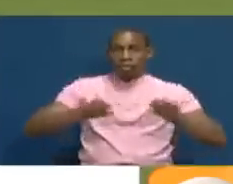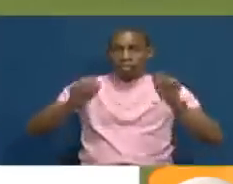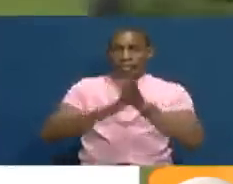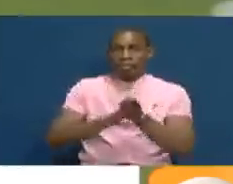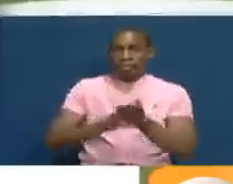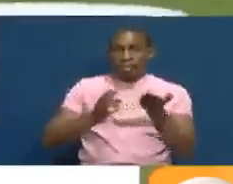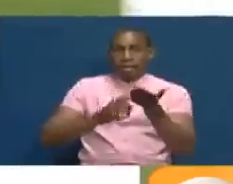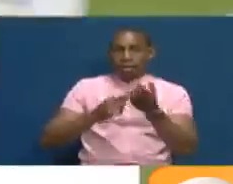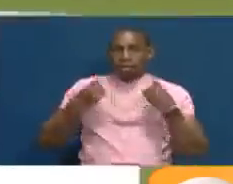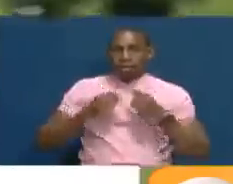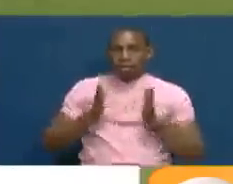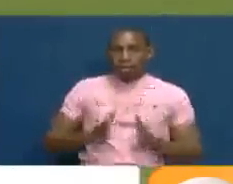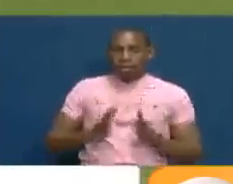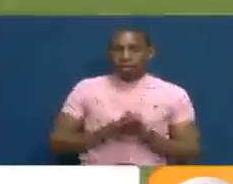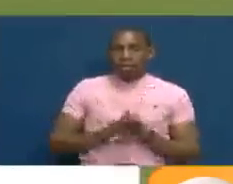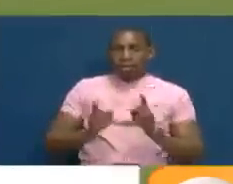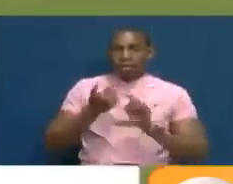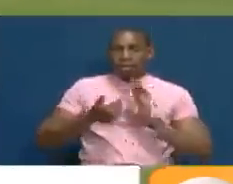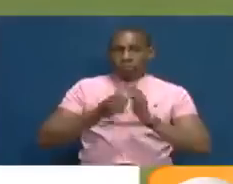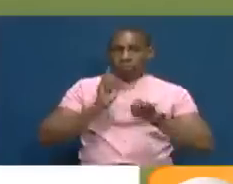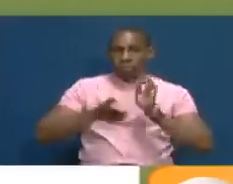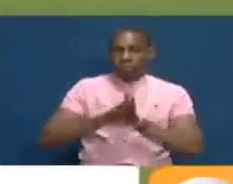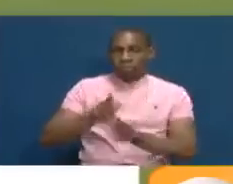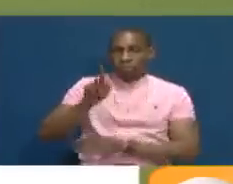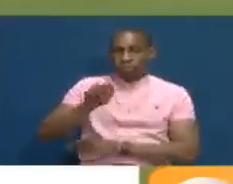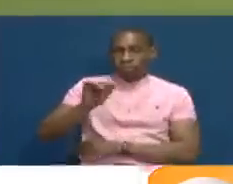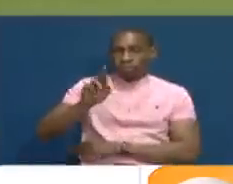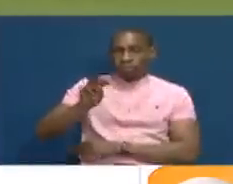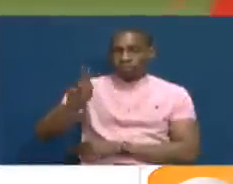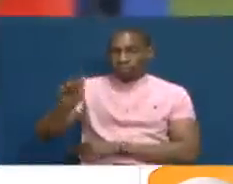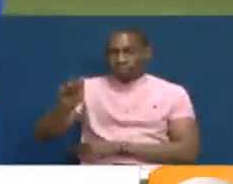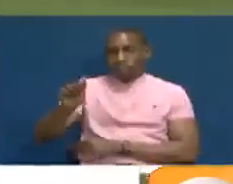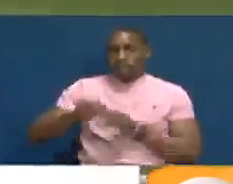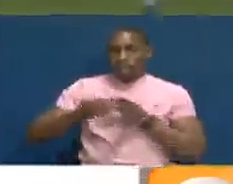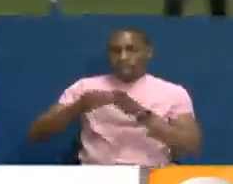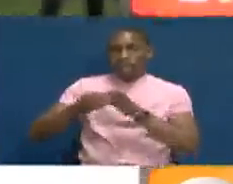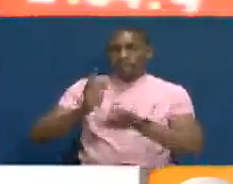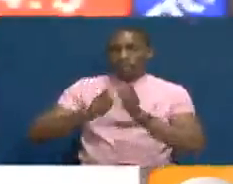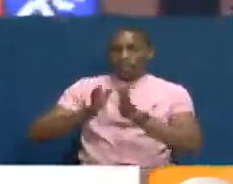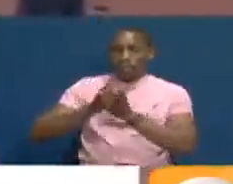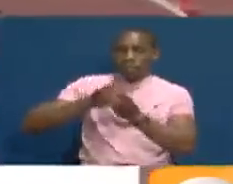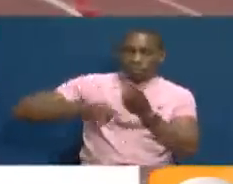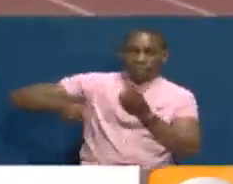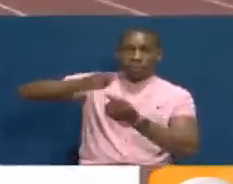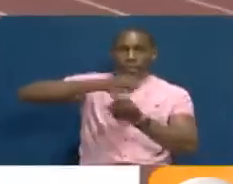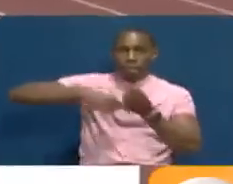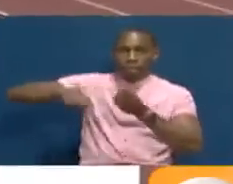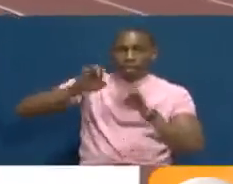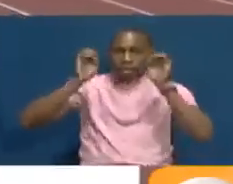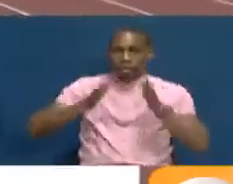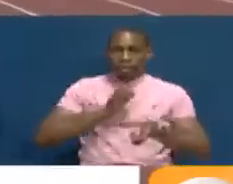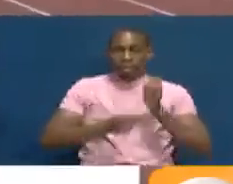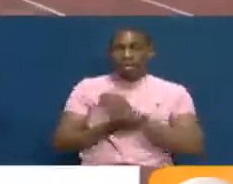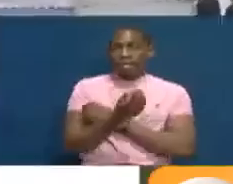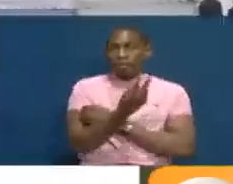medalist Benjamin Keegan and debutant Geoffrey Kirwa. While Kirwa led the race for a couple of laps, Ethiopian duo